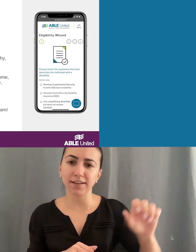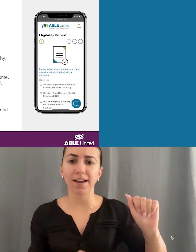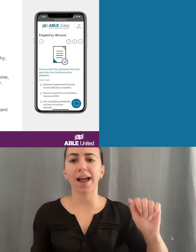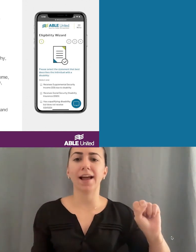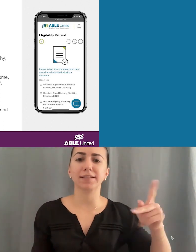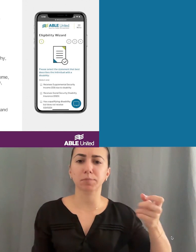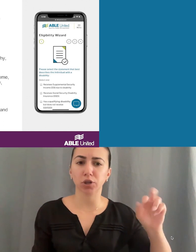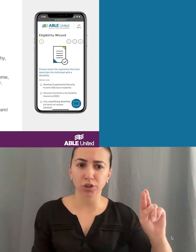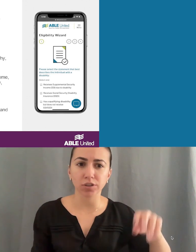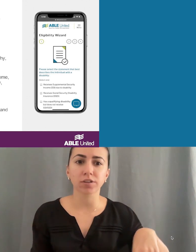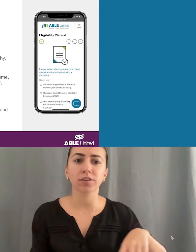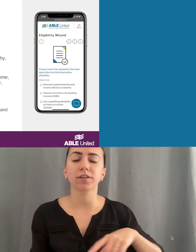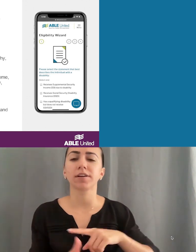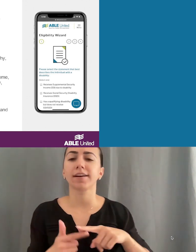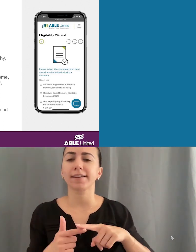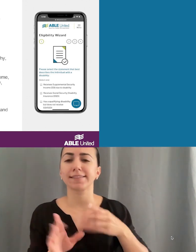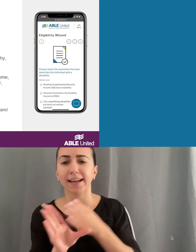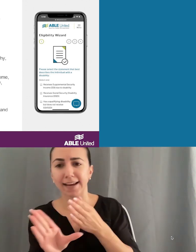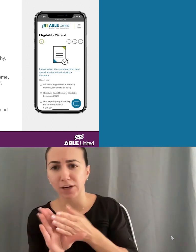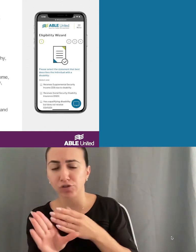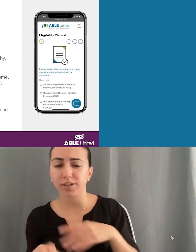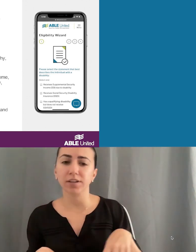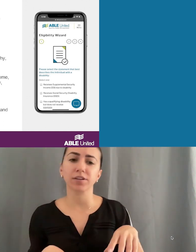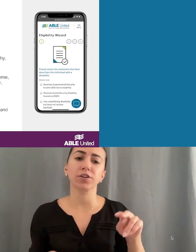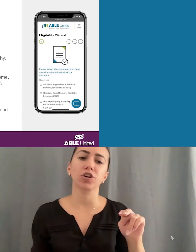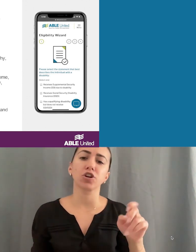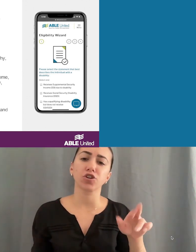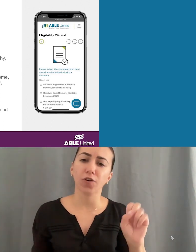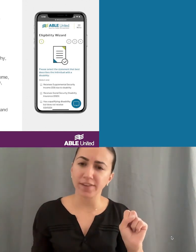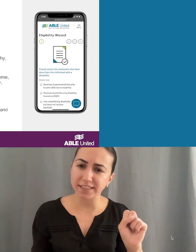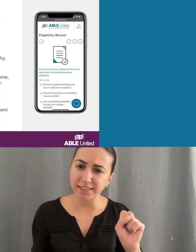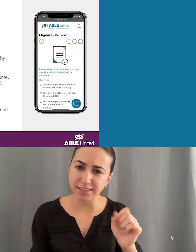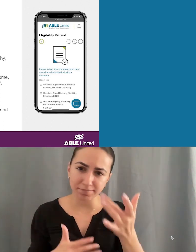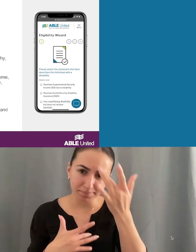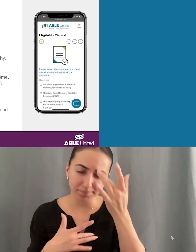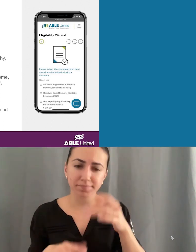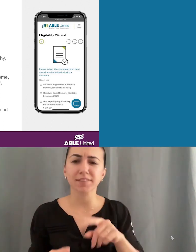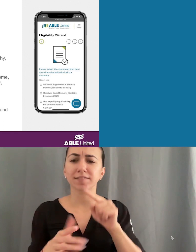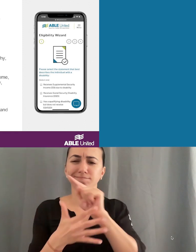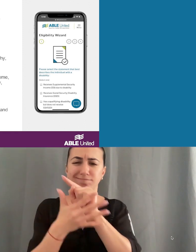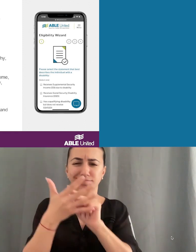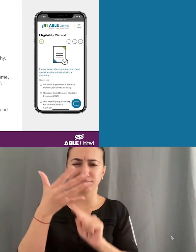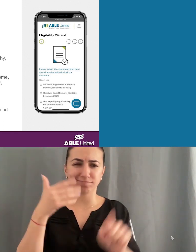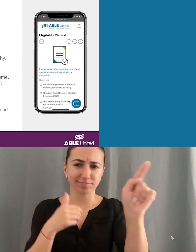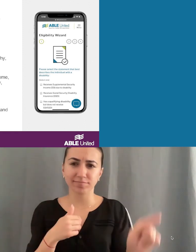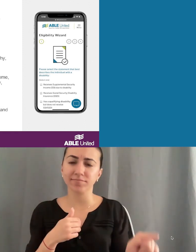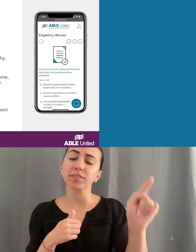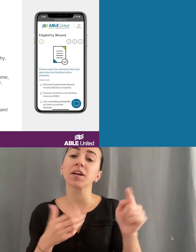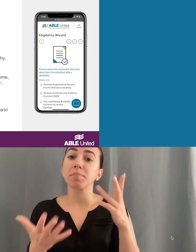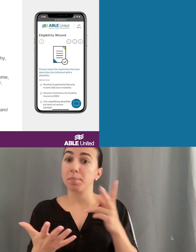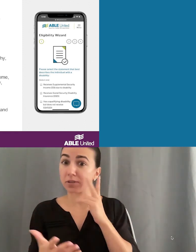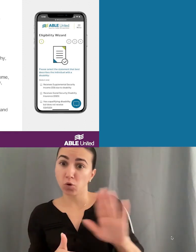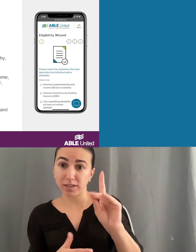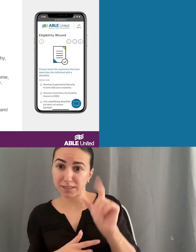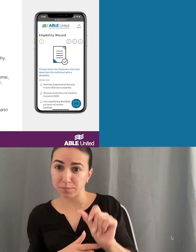Asperger's, intellectual, psychiatric, nervous disorders, and so quite a few. So you might see your disability on here